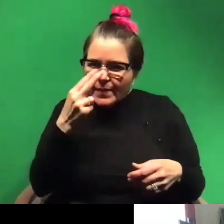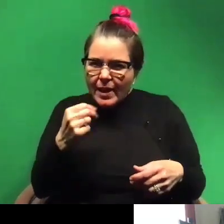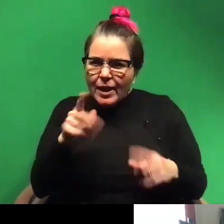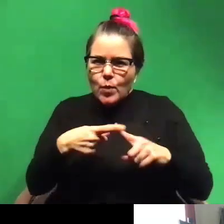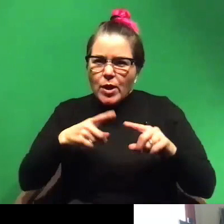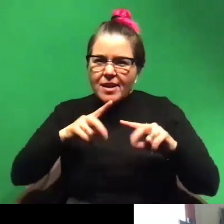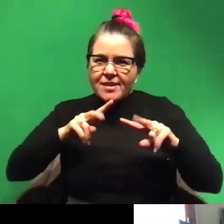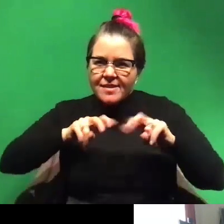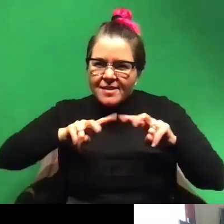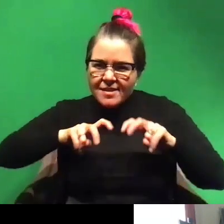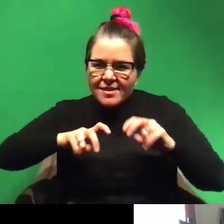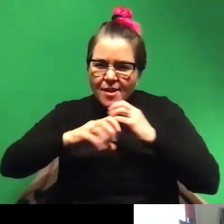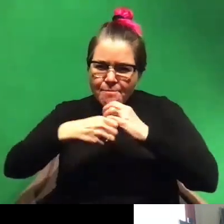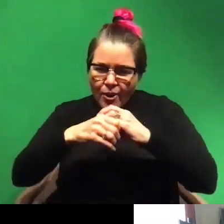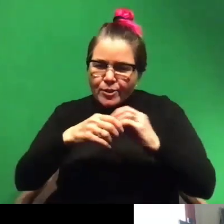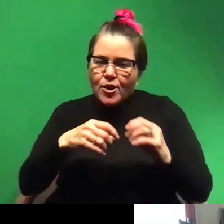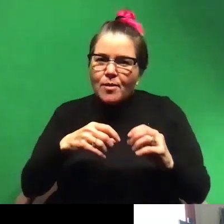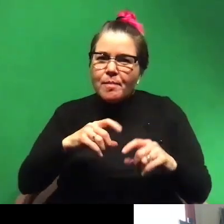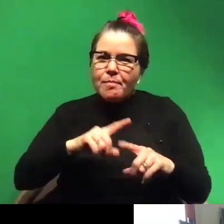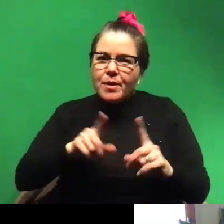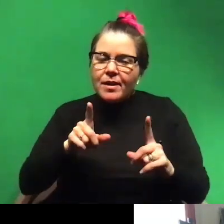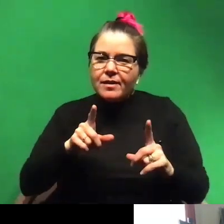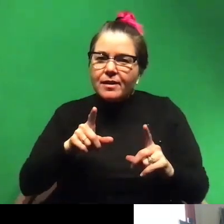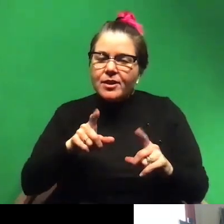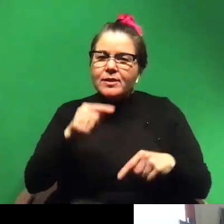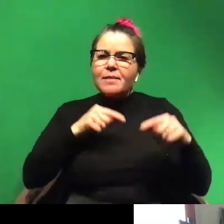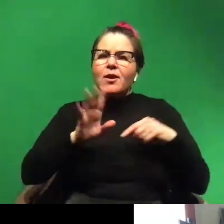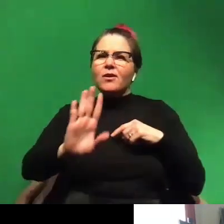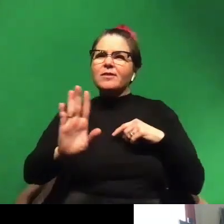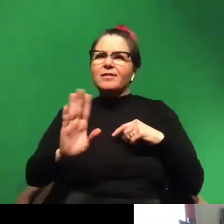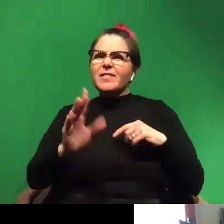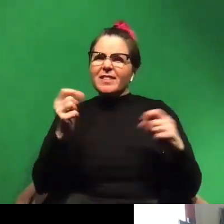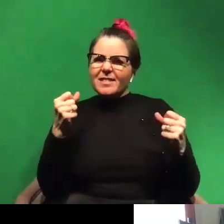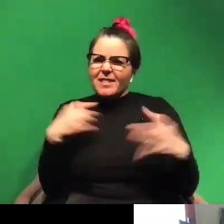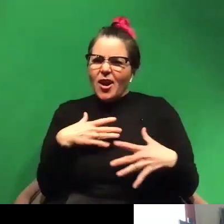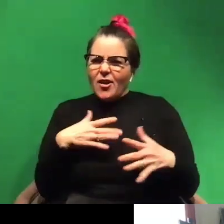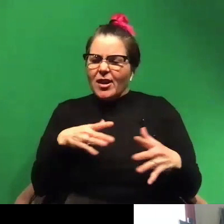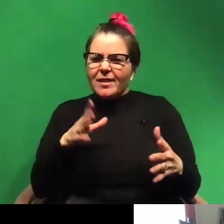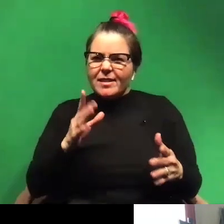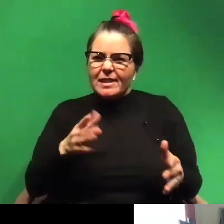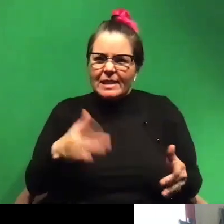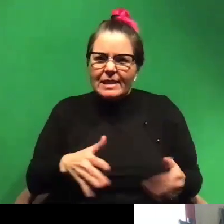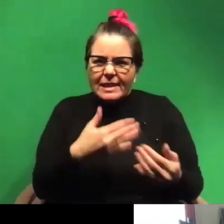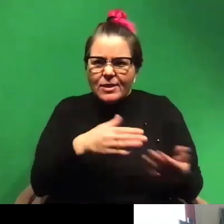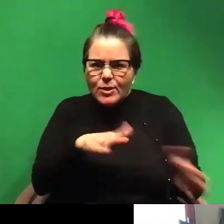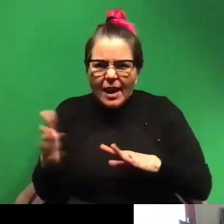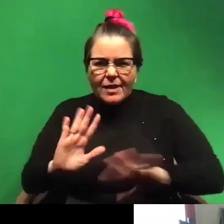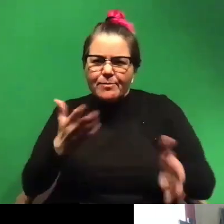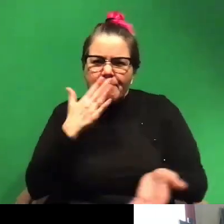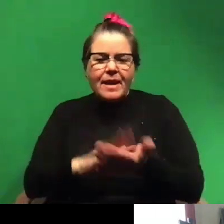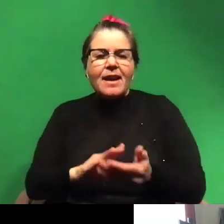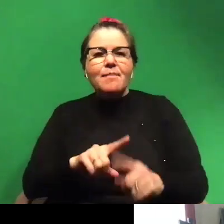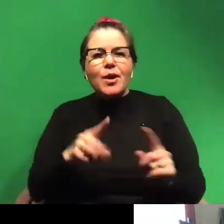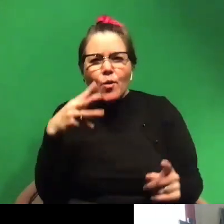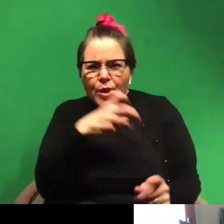at it on the microscope, but like when you take a step back, you're like, actually this is like horrifying and deadly and very bad, but so weird and